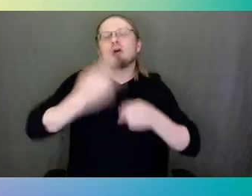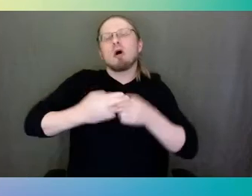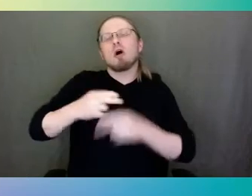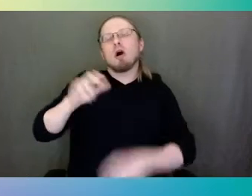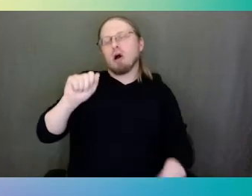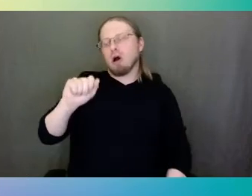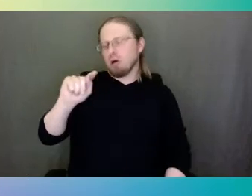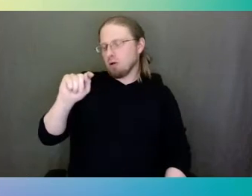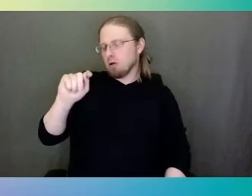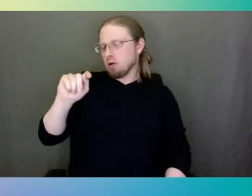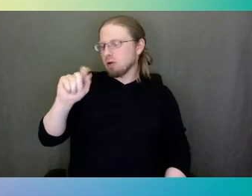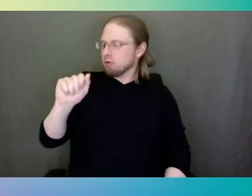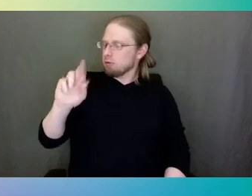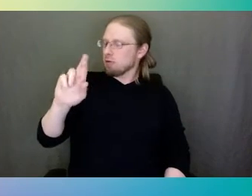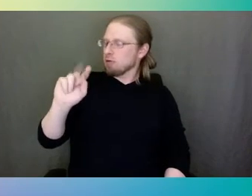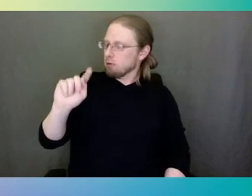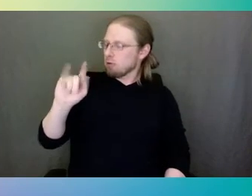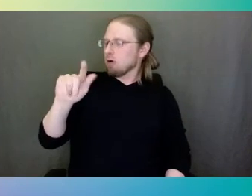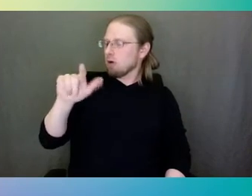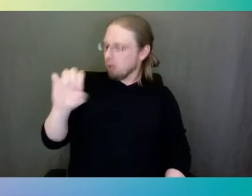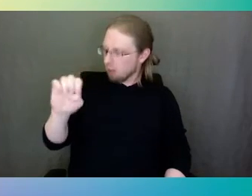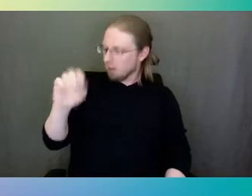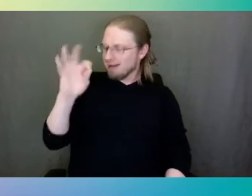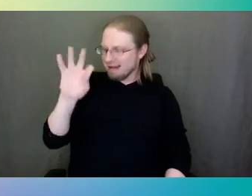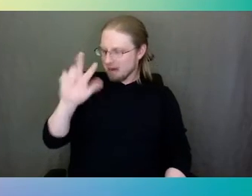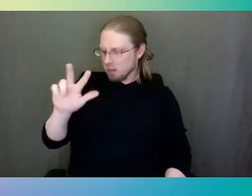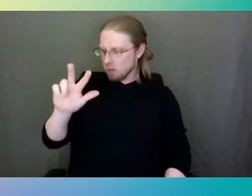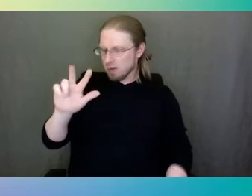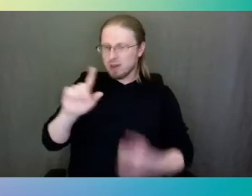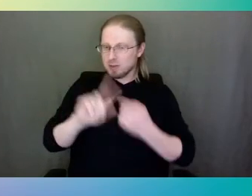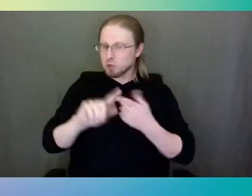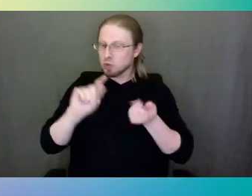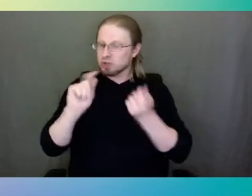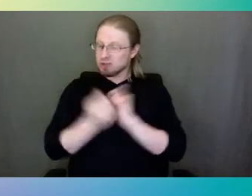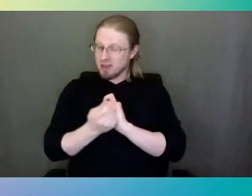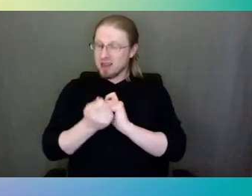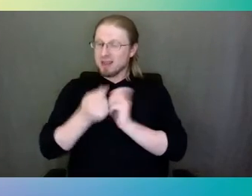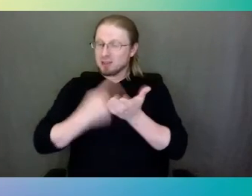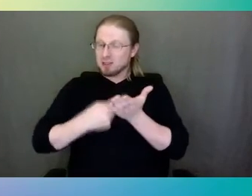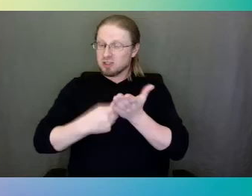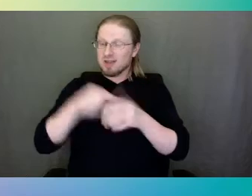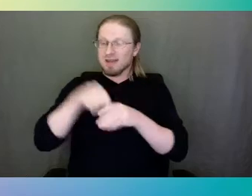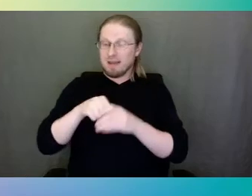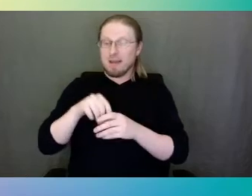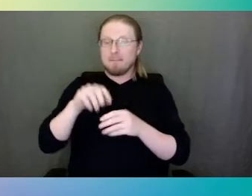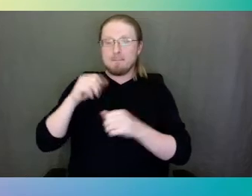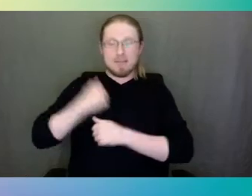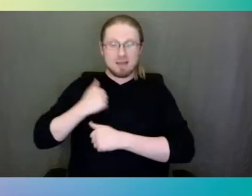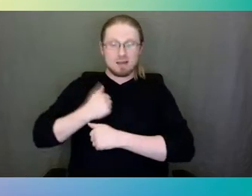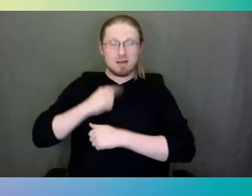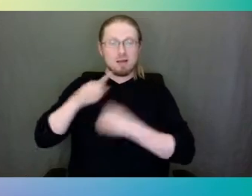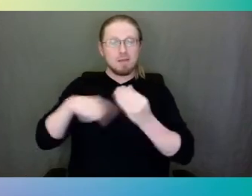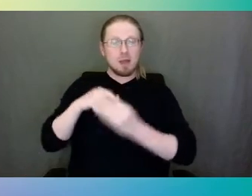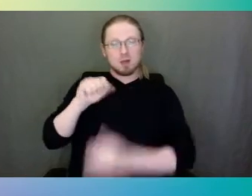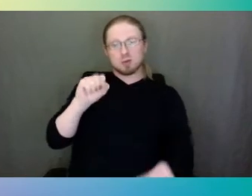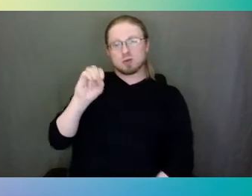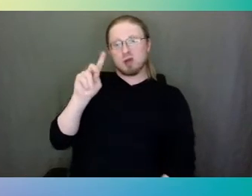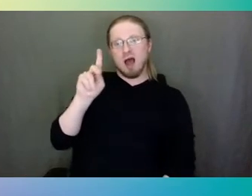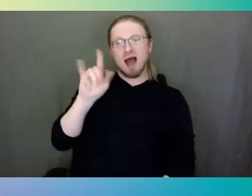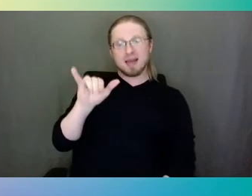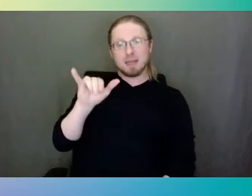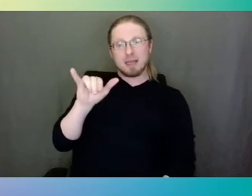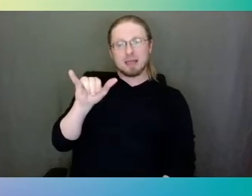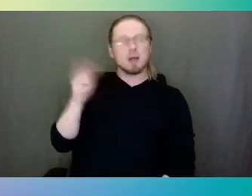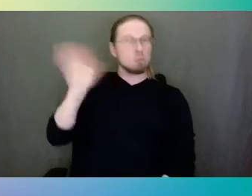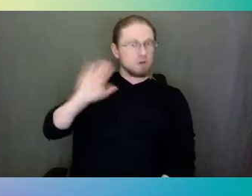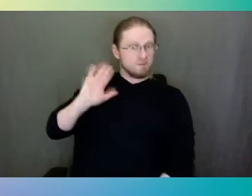to change the military discussion of sodomy. And they changed the definition of sodomy to now